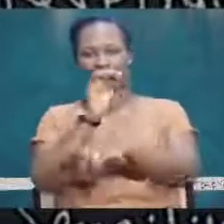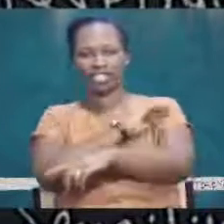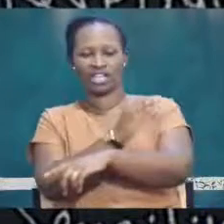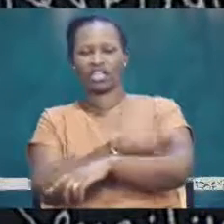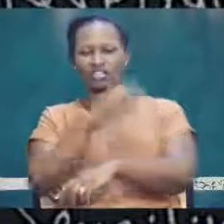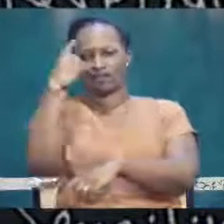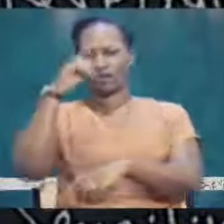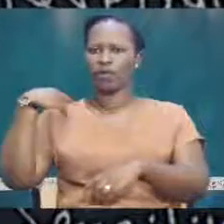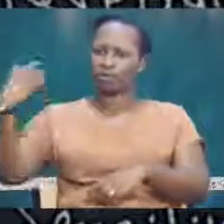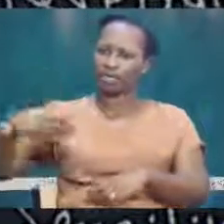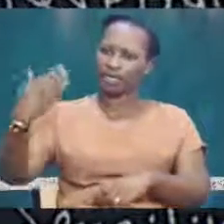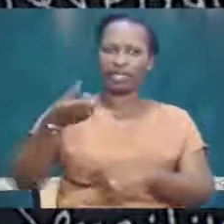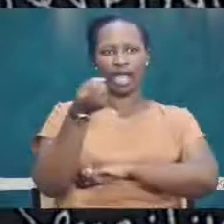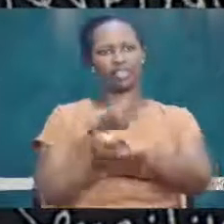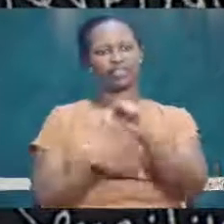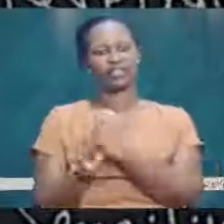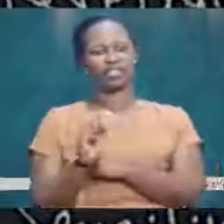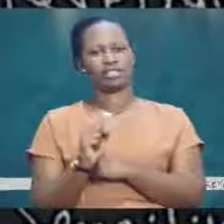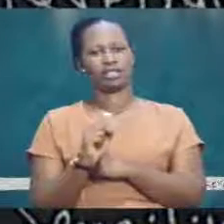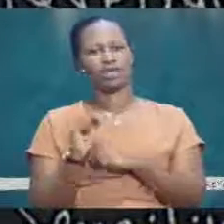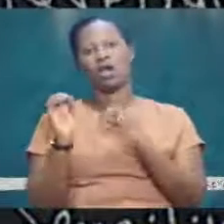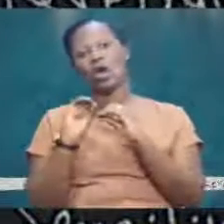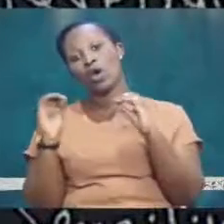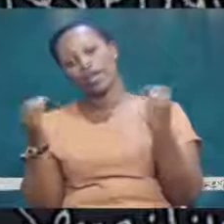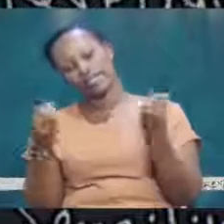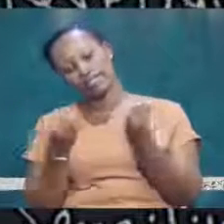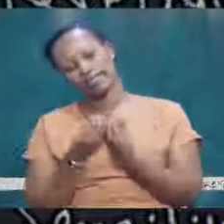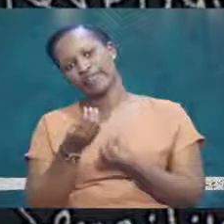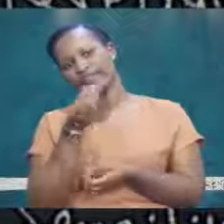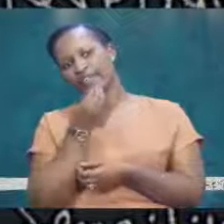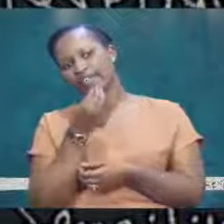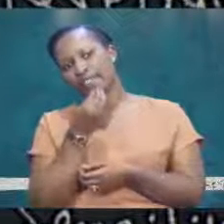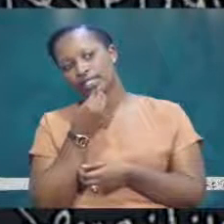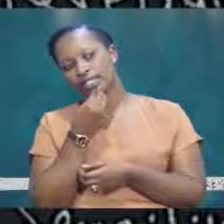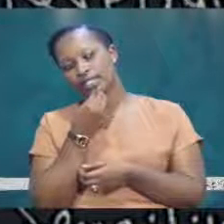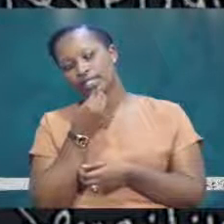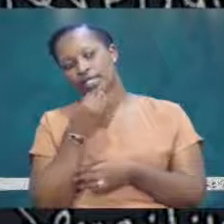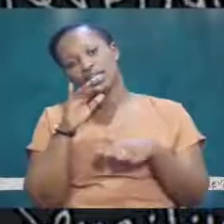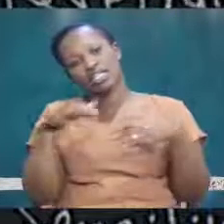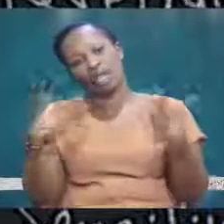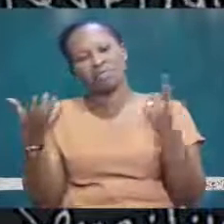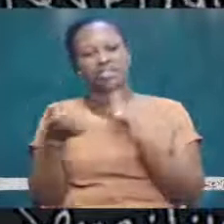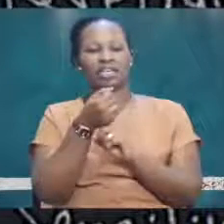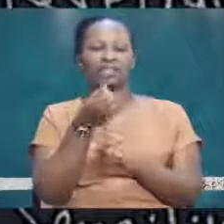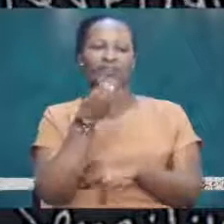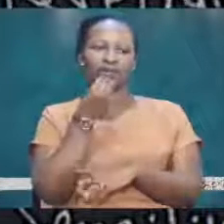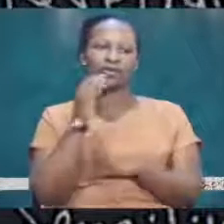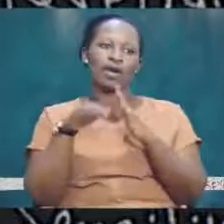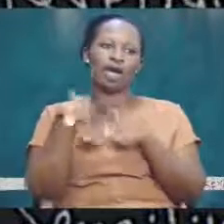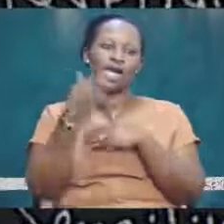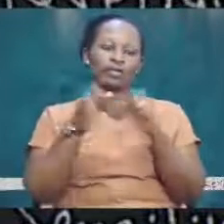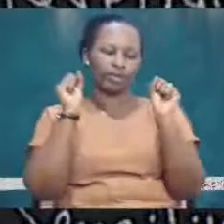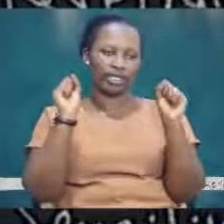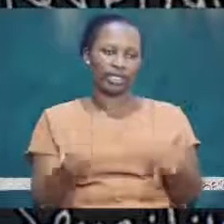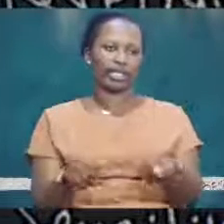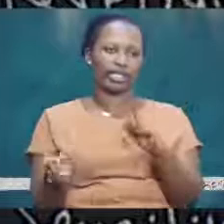daily activities. Organisms feed or they get food so that they can